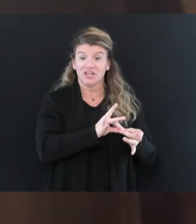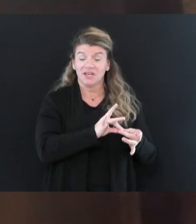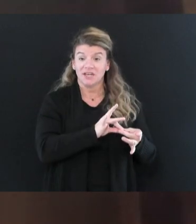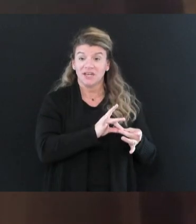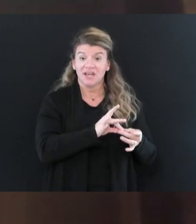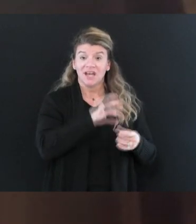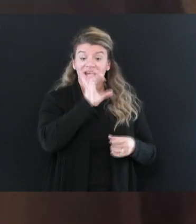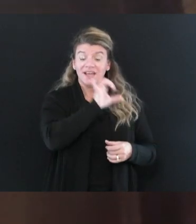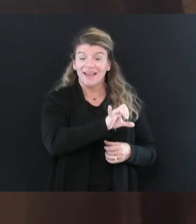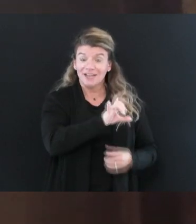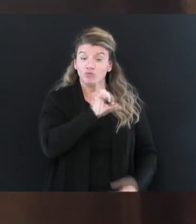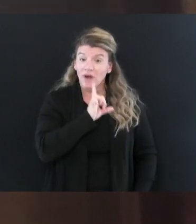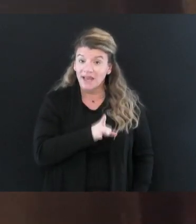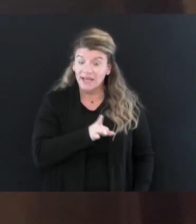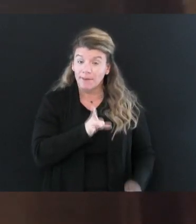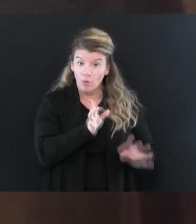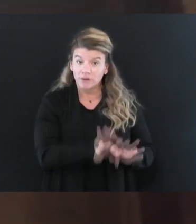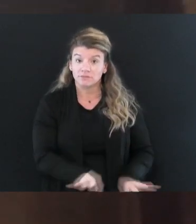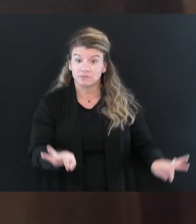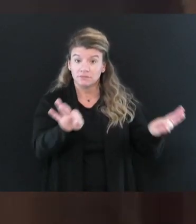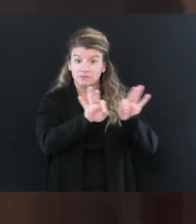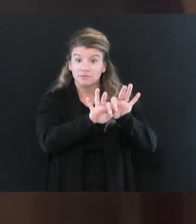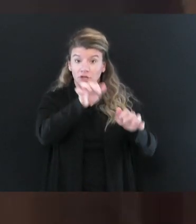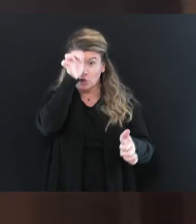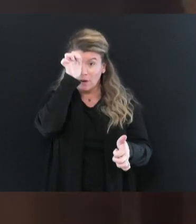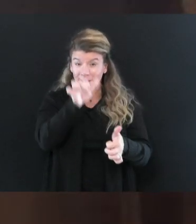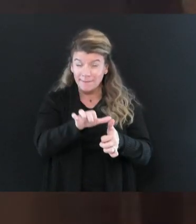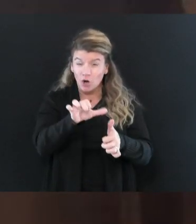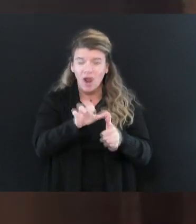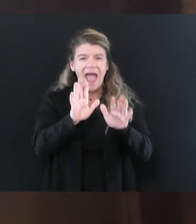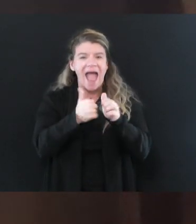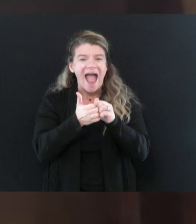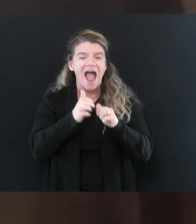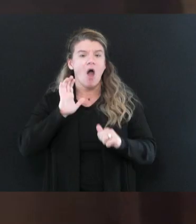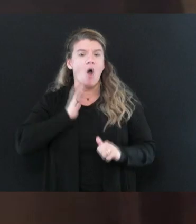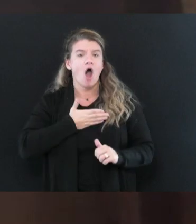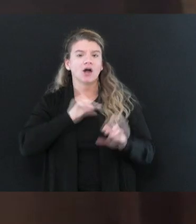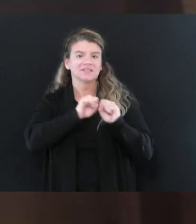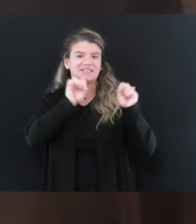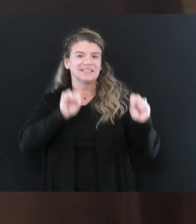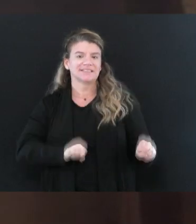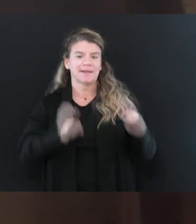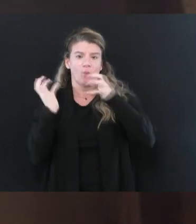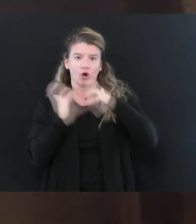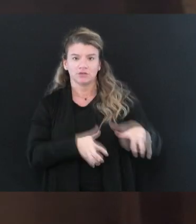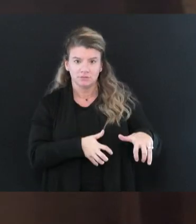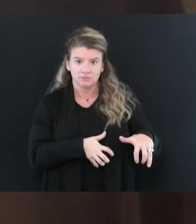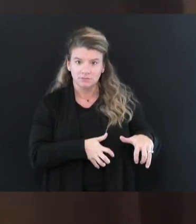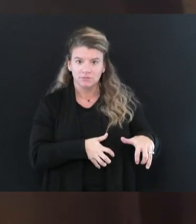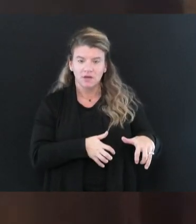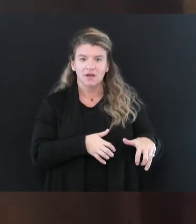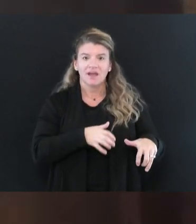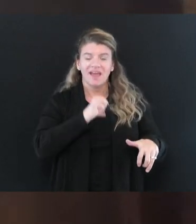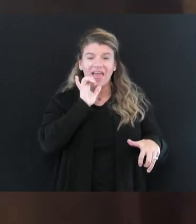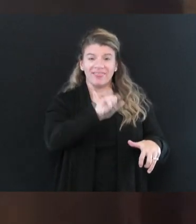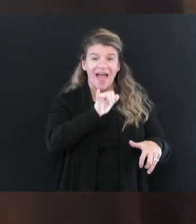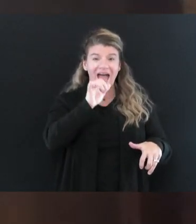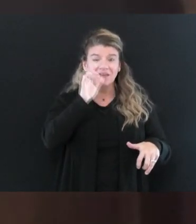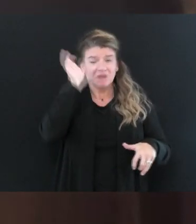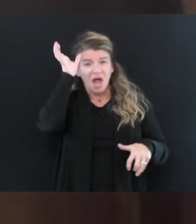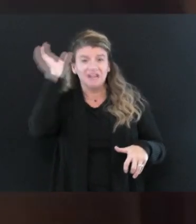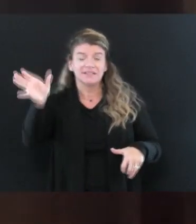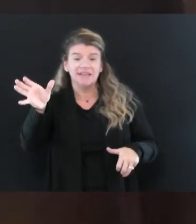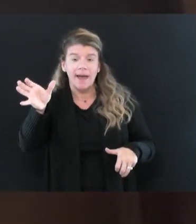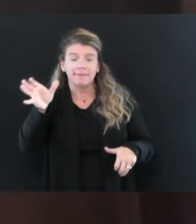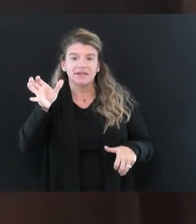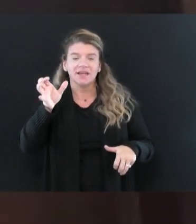really, really important, the way our system is working and the whole idea behind it is to make sure it